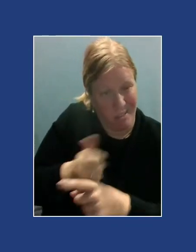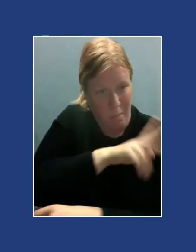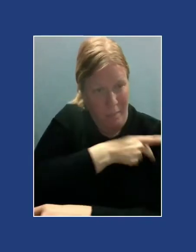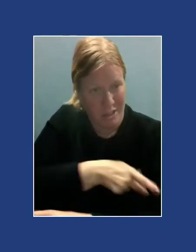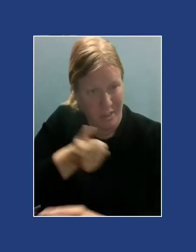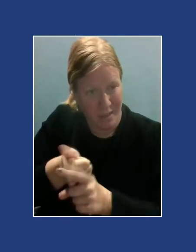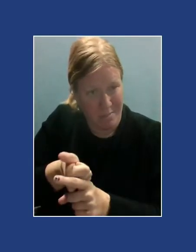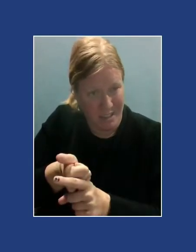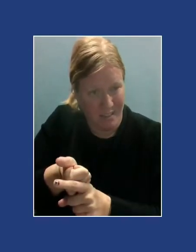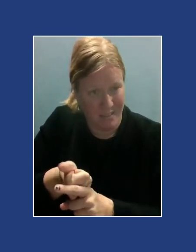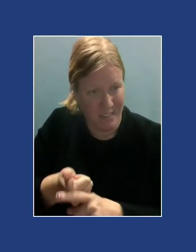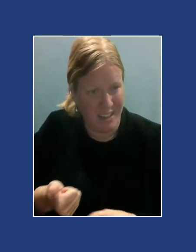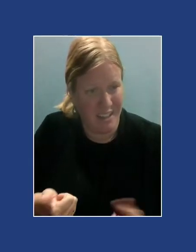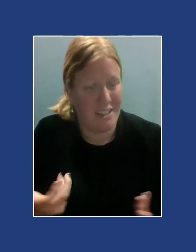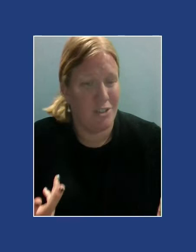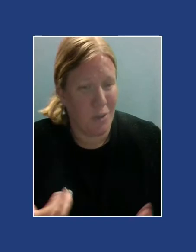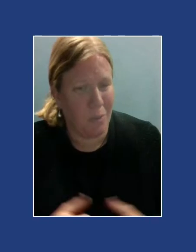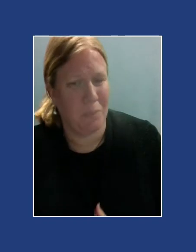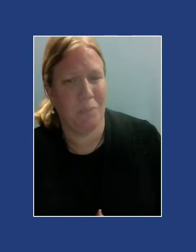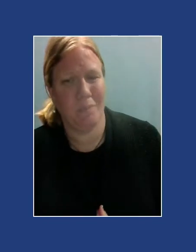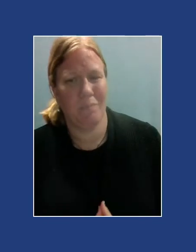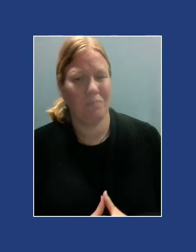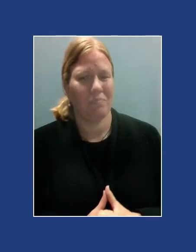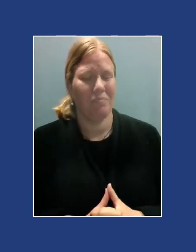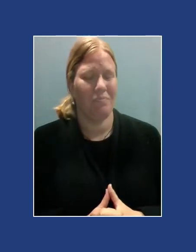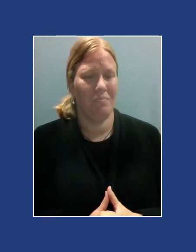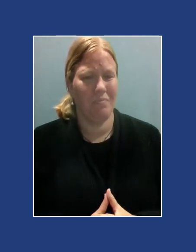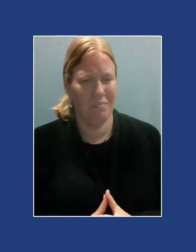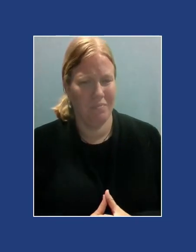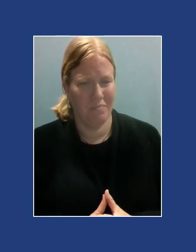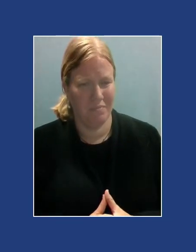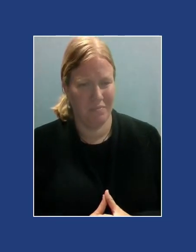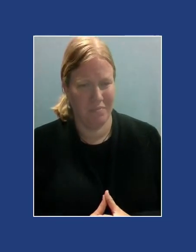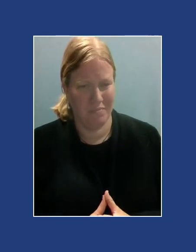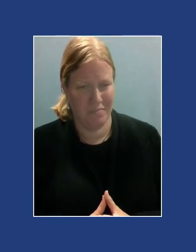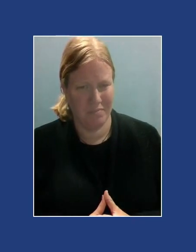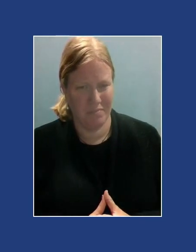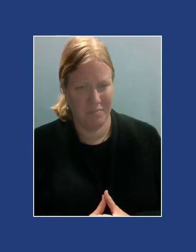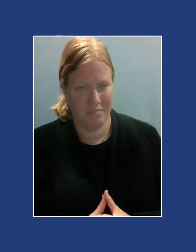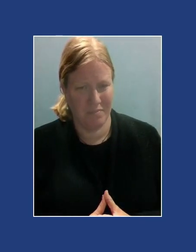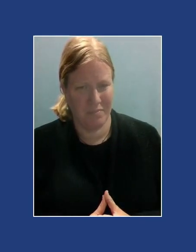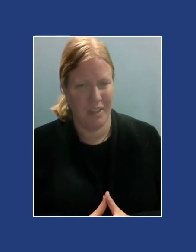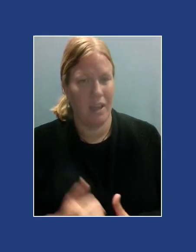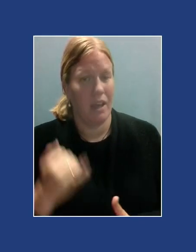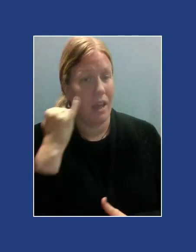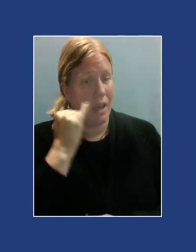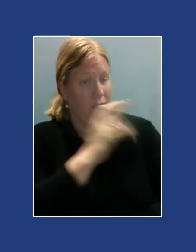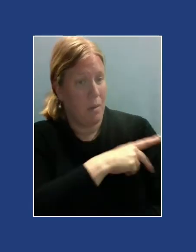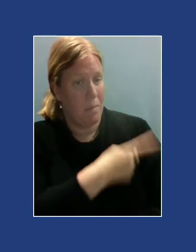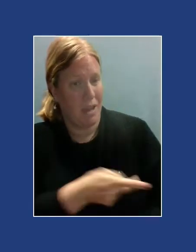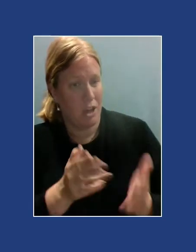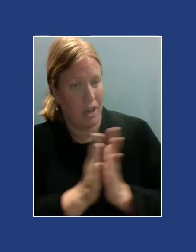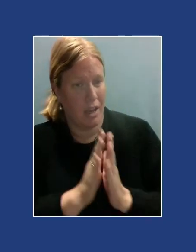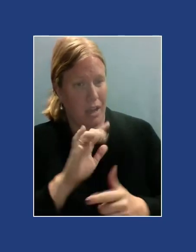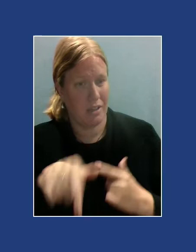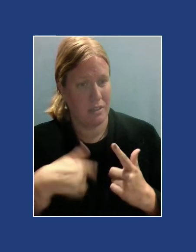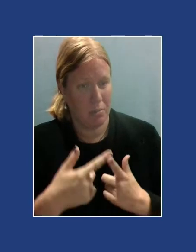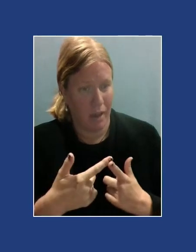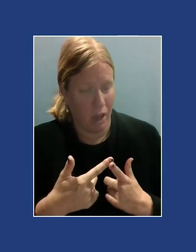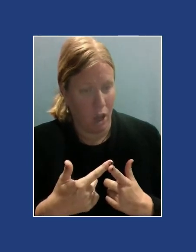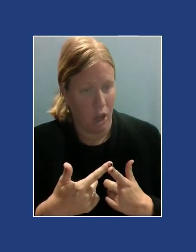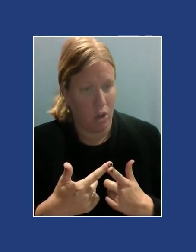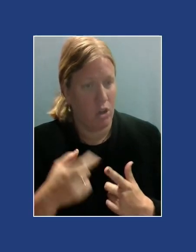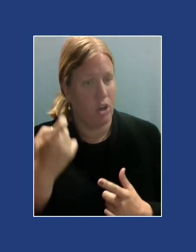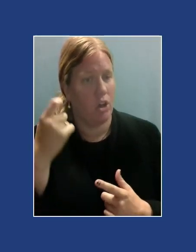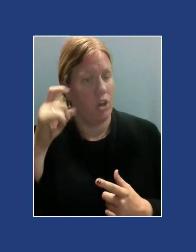it's a new experience for them. And if a patient asks about gender-affirming medical or surgical care